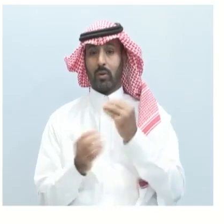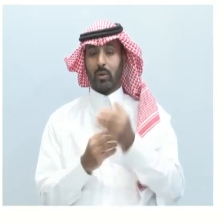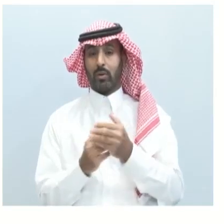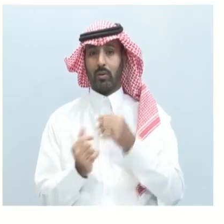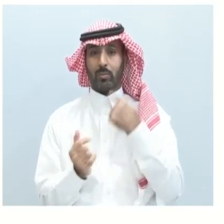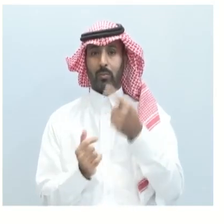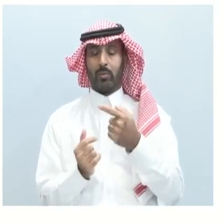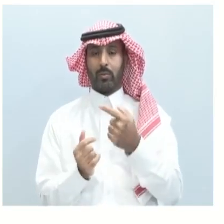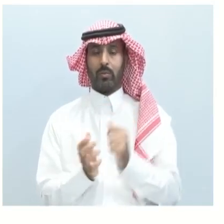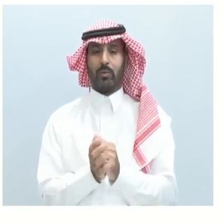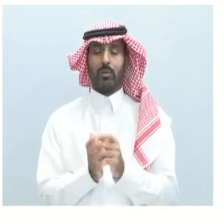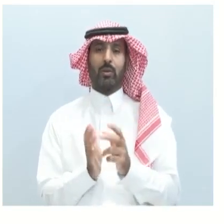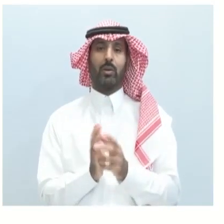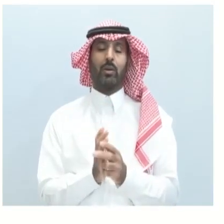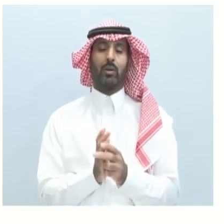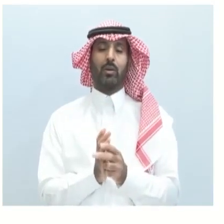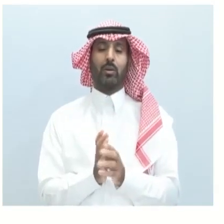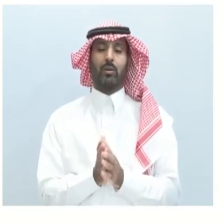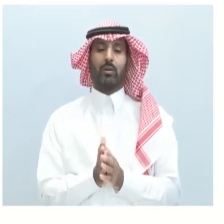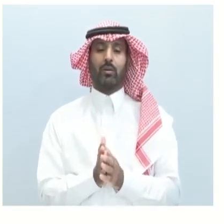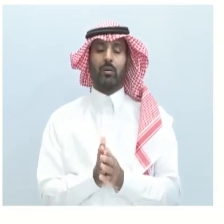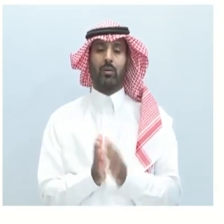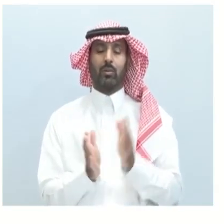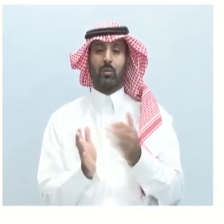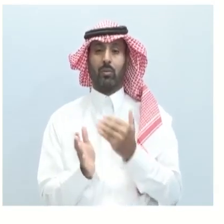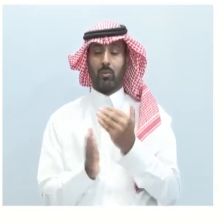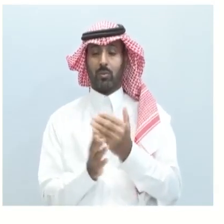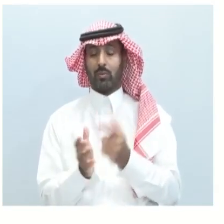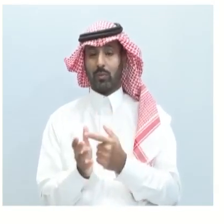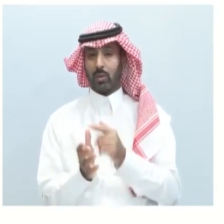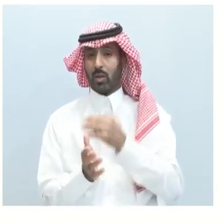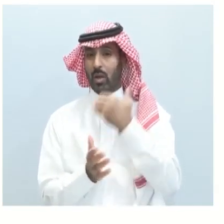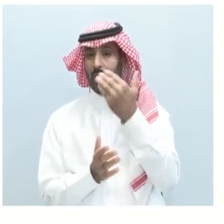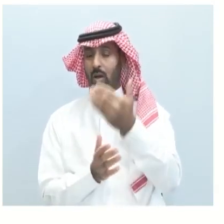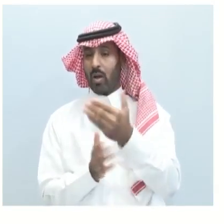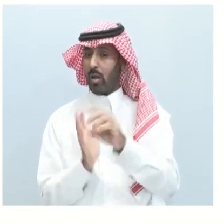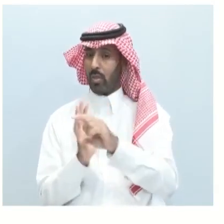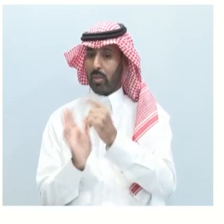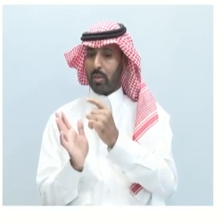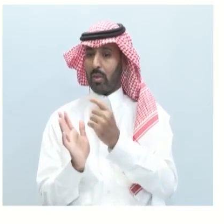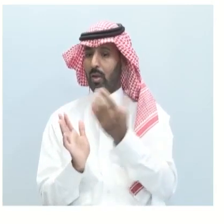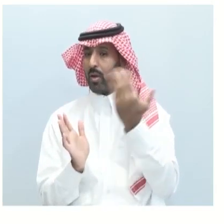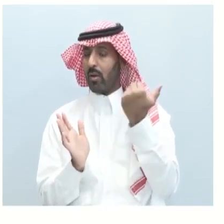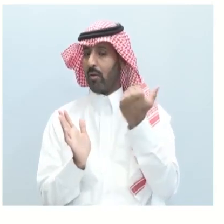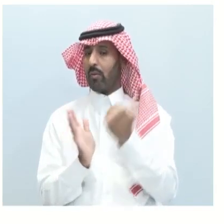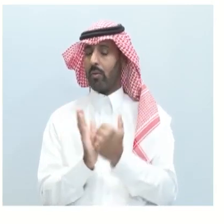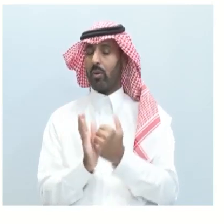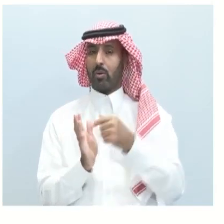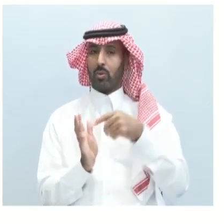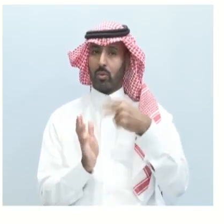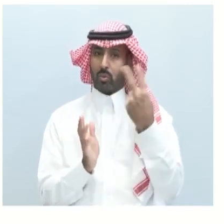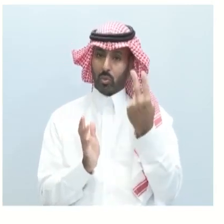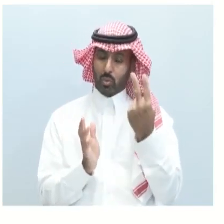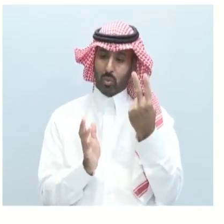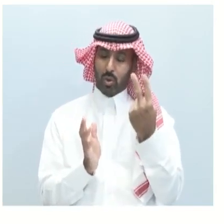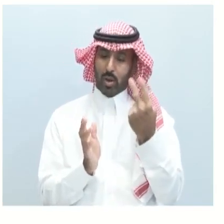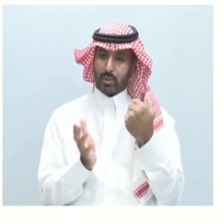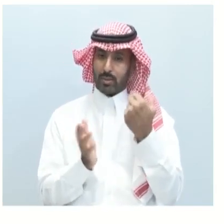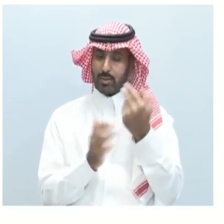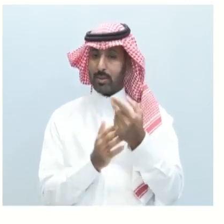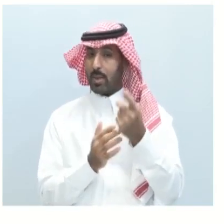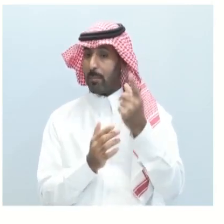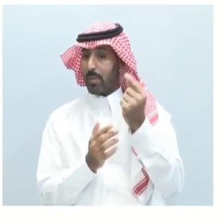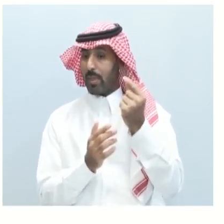talk about today in our new lesson. Now, first of all, we have the title, which is two is better than one, just to refresh